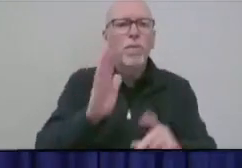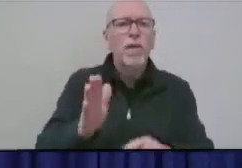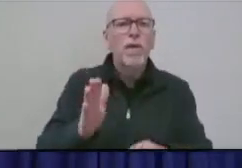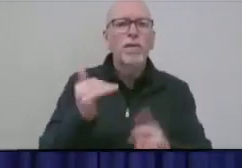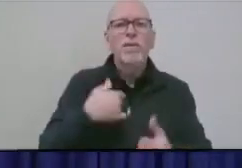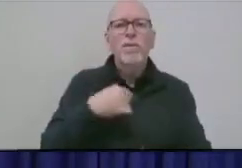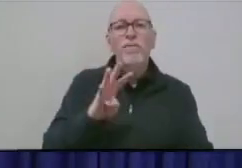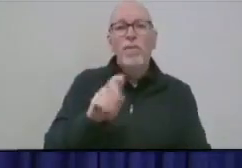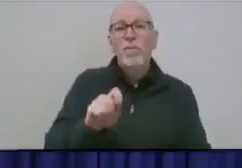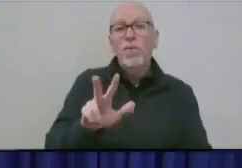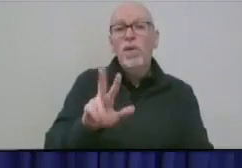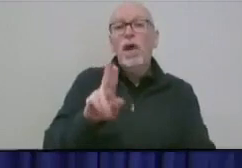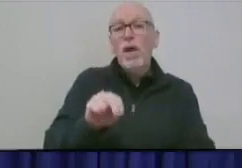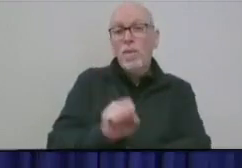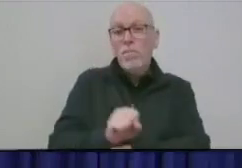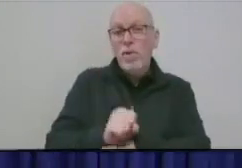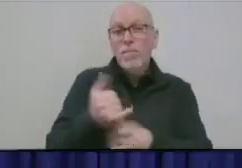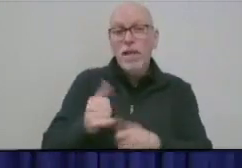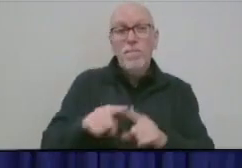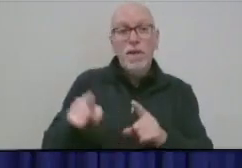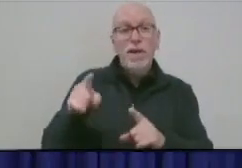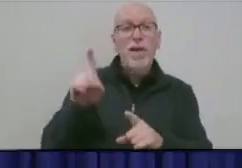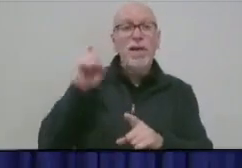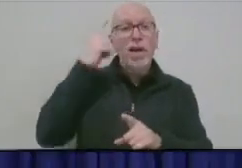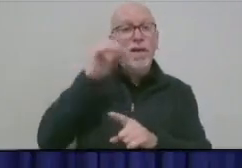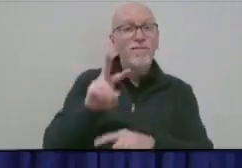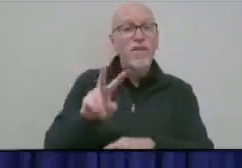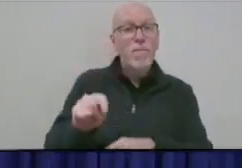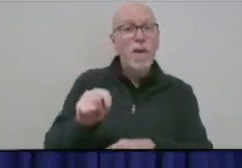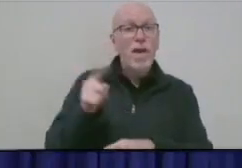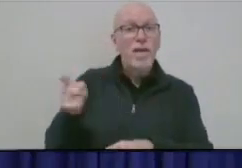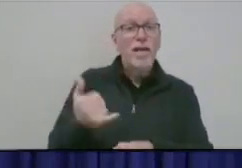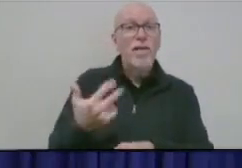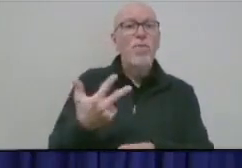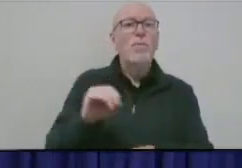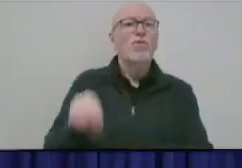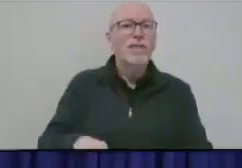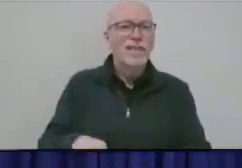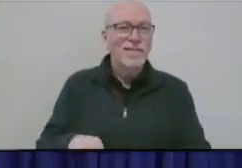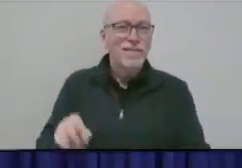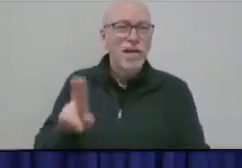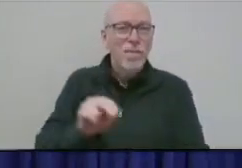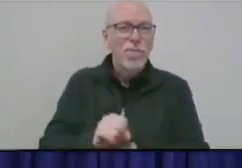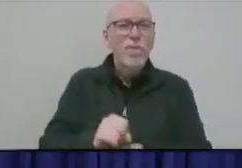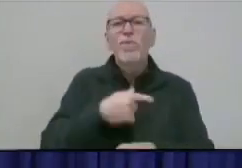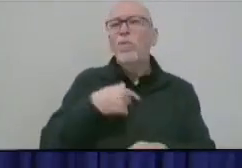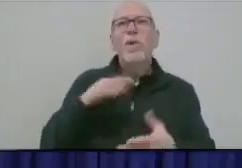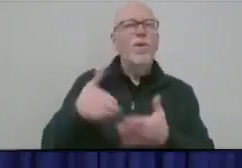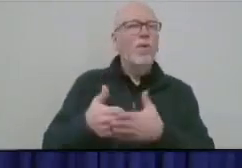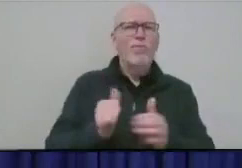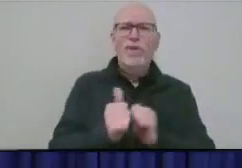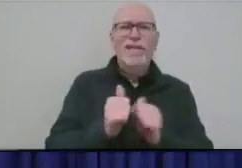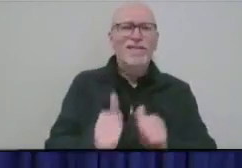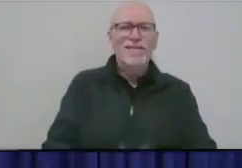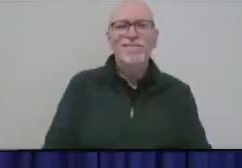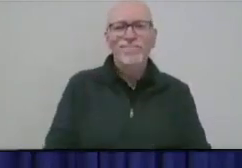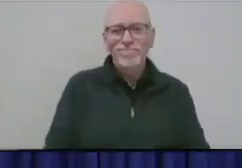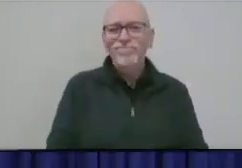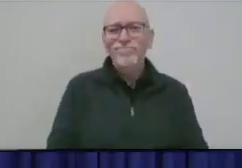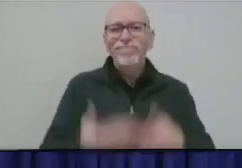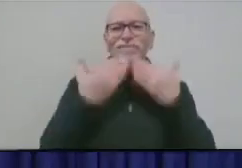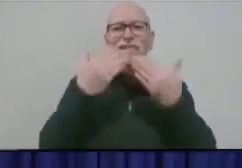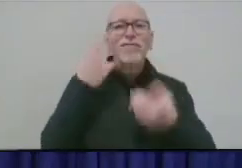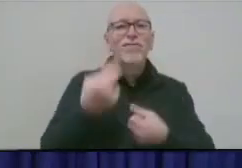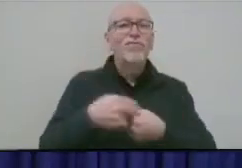4.3 unemployment, but I was reminded by the governor yesterday of Vermont, he's at 3. So we're all in this race. Thank you for joining